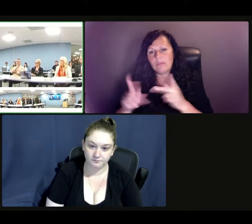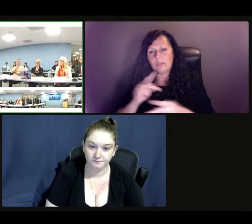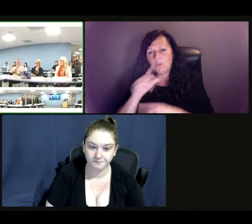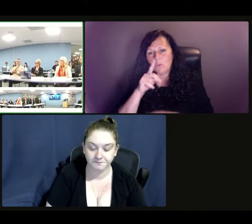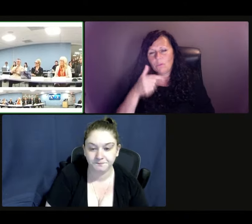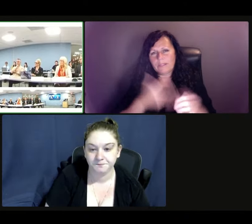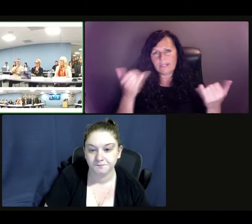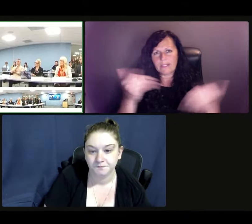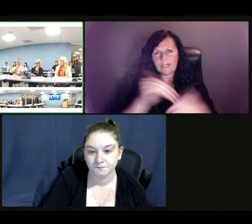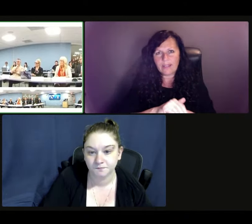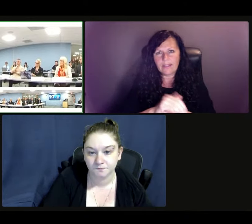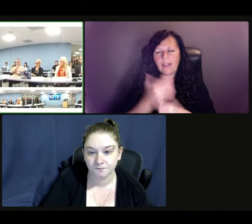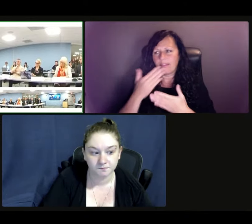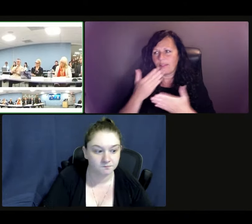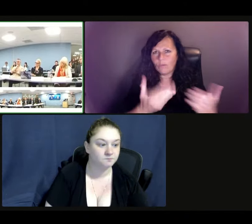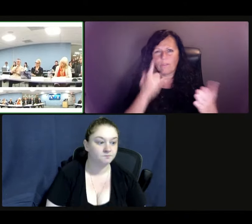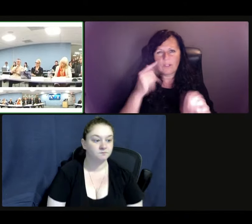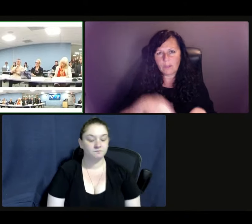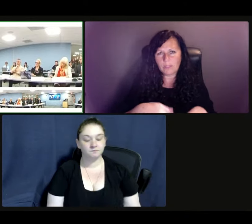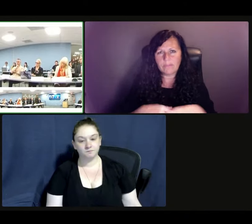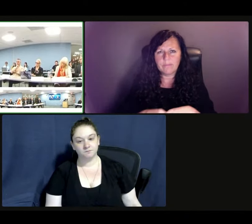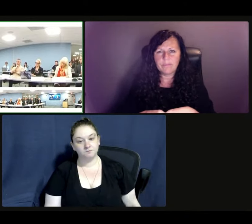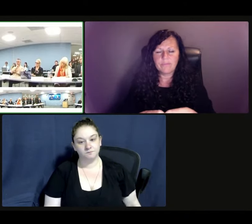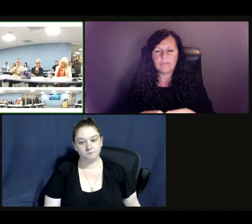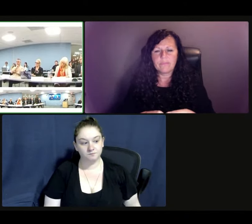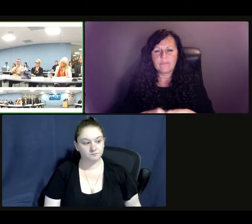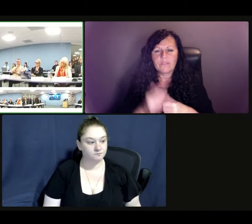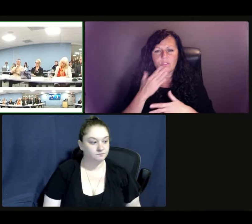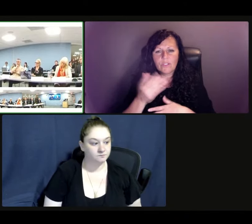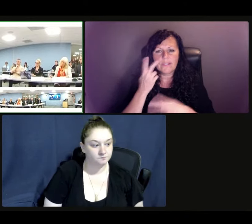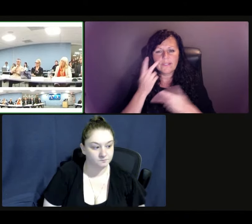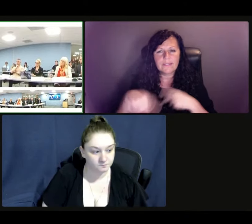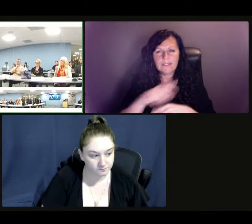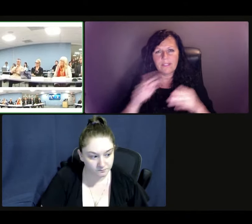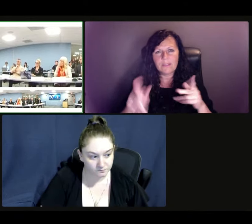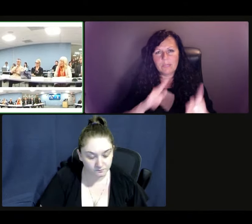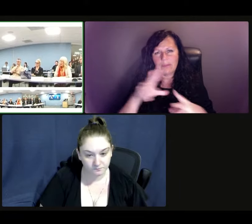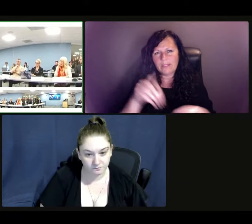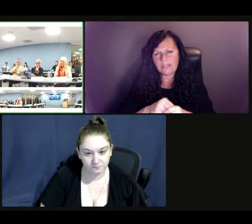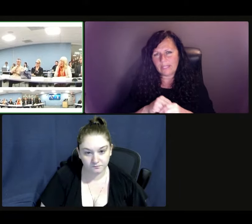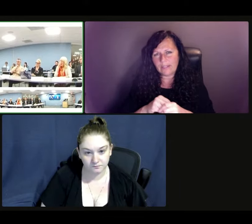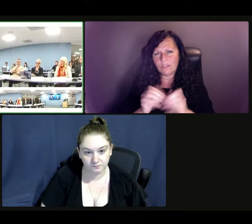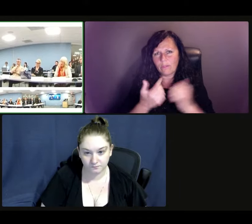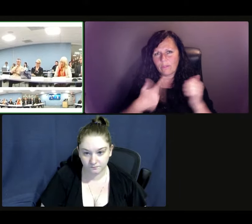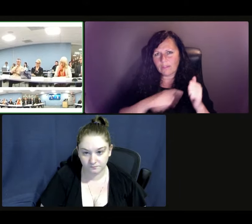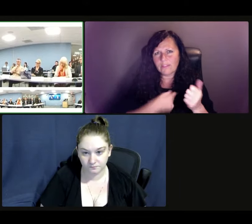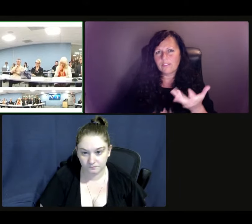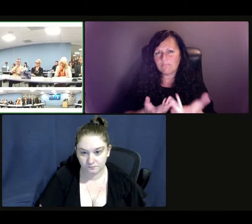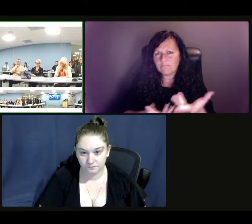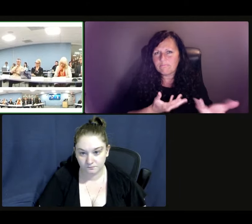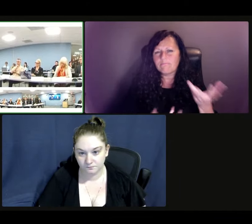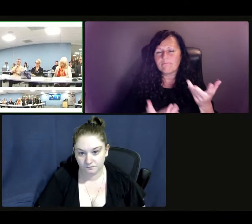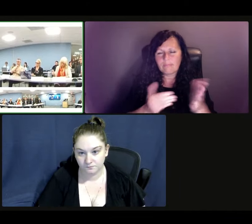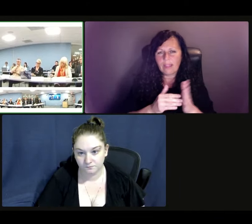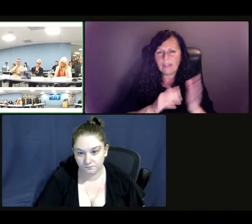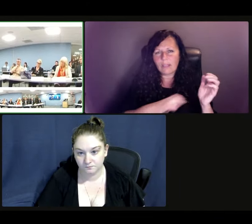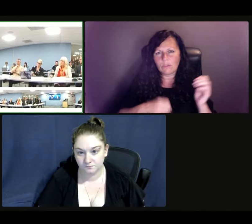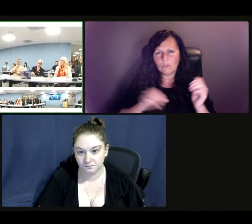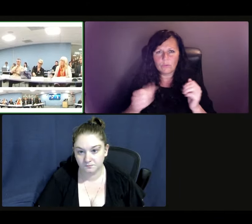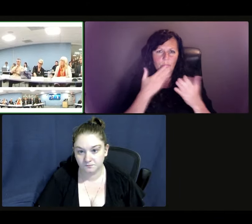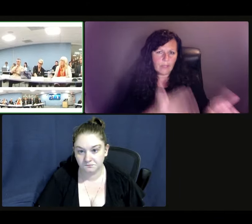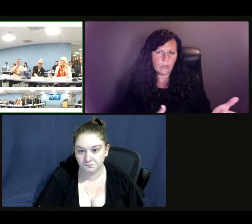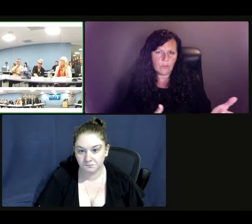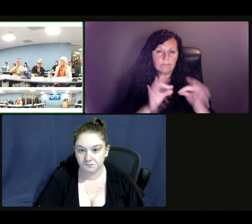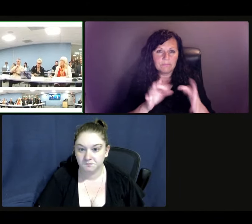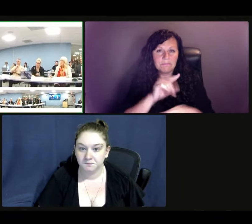I appreciate you being here. It is good to see folks engaging with us at council. So thank you. Thank